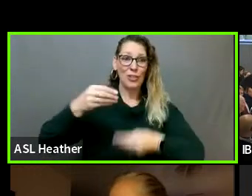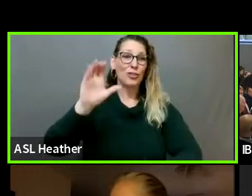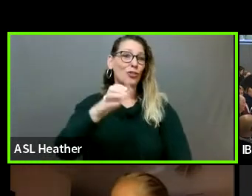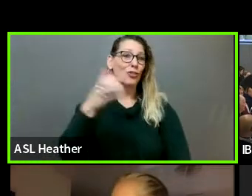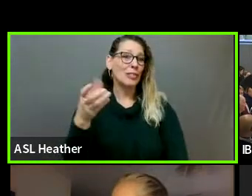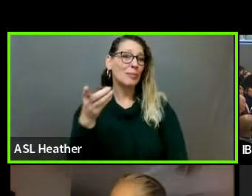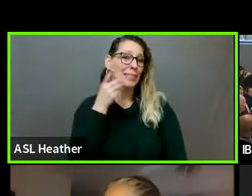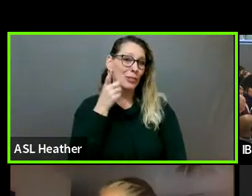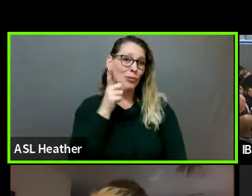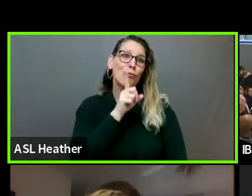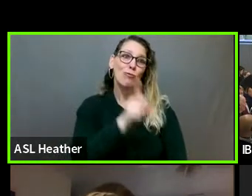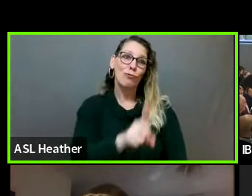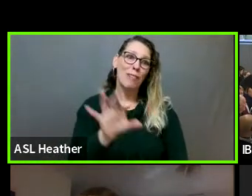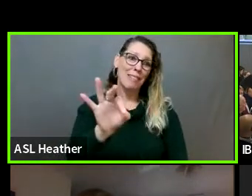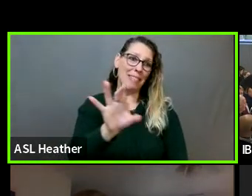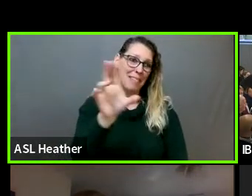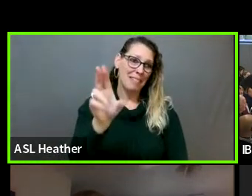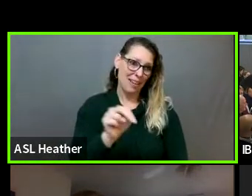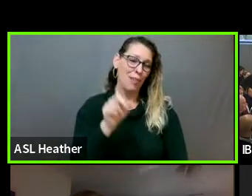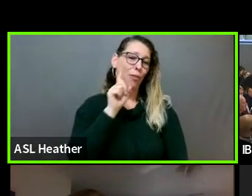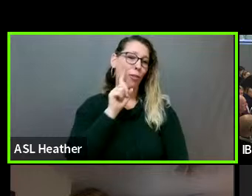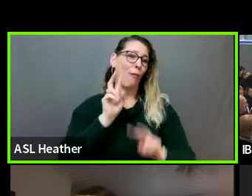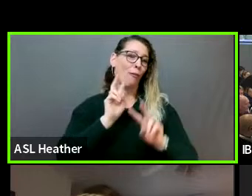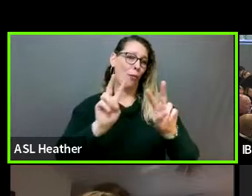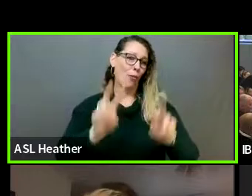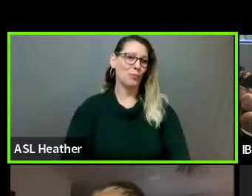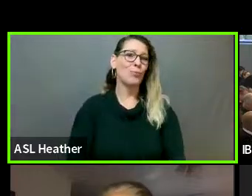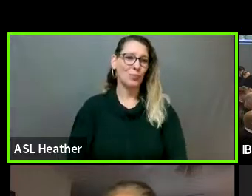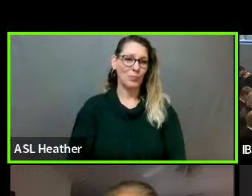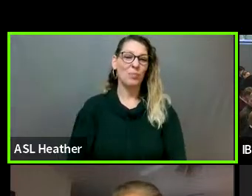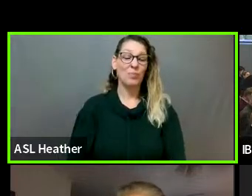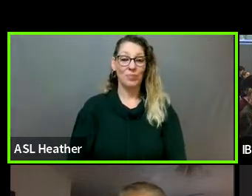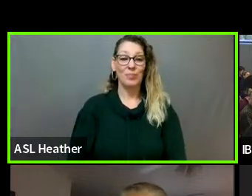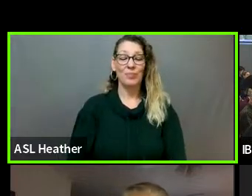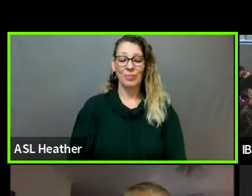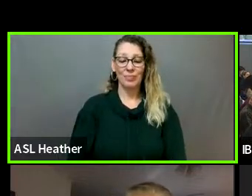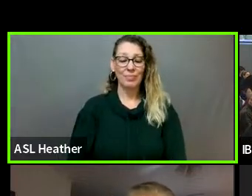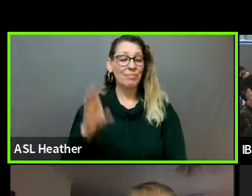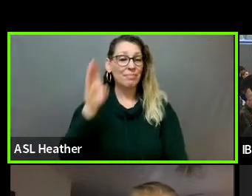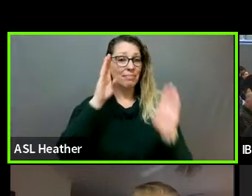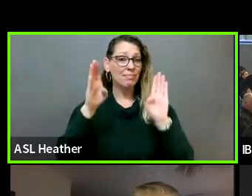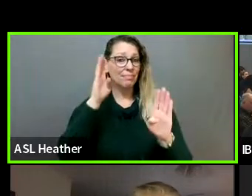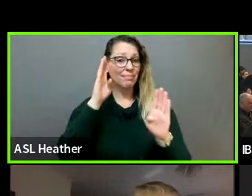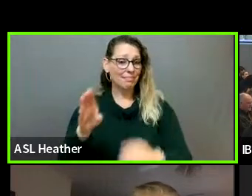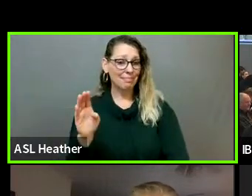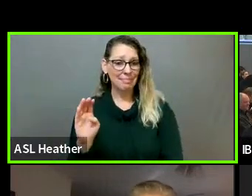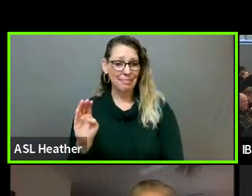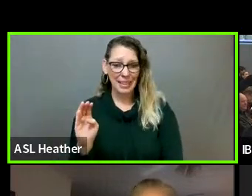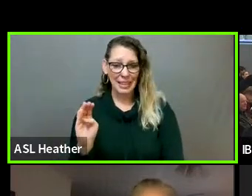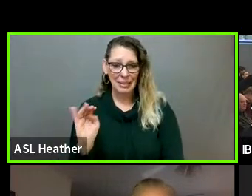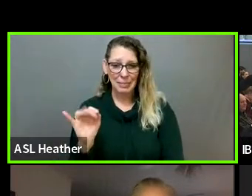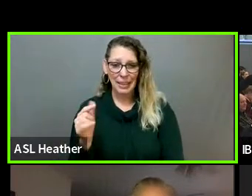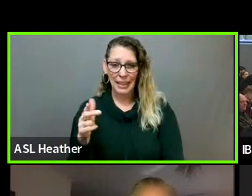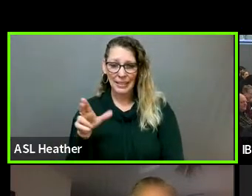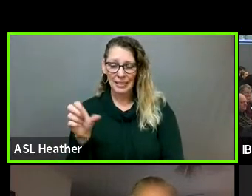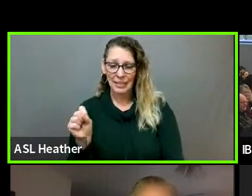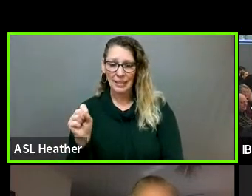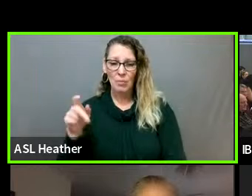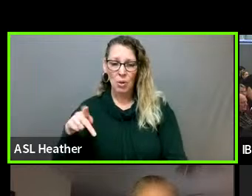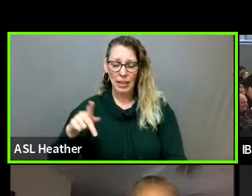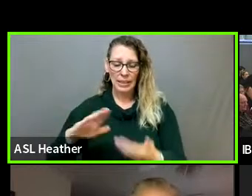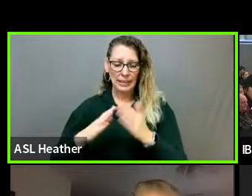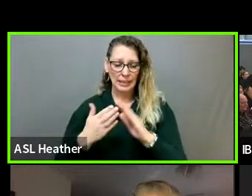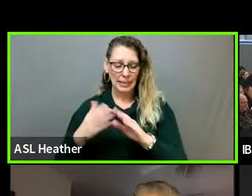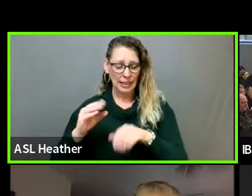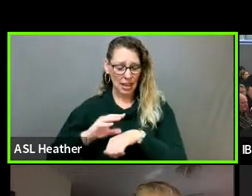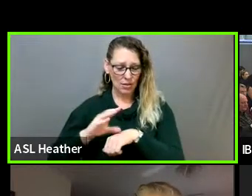is actually really fun. So that's what I'm looking forward to. Hi, folks. My name is Mengus. I serve on Portland City Council. I'm also the